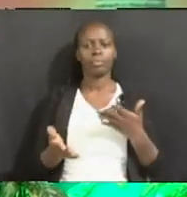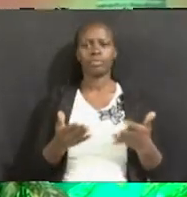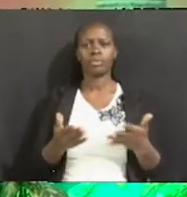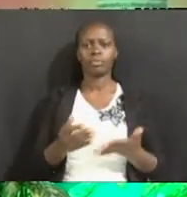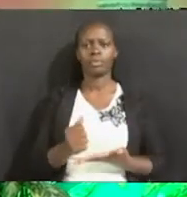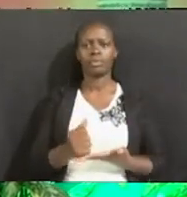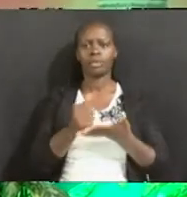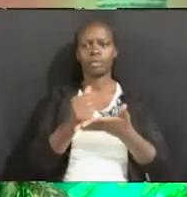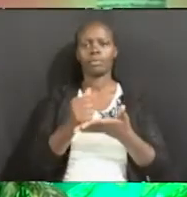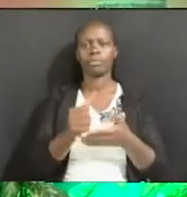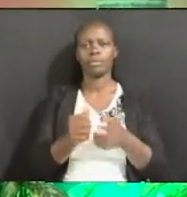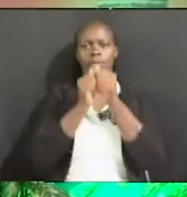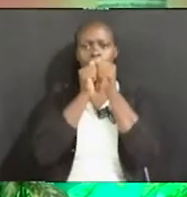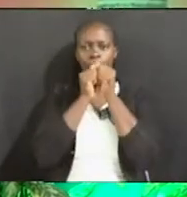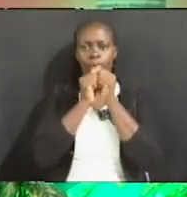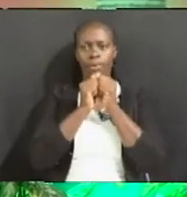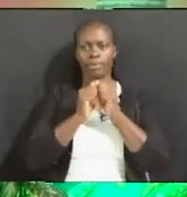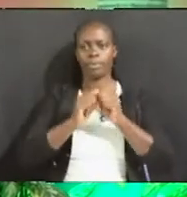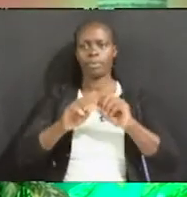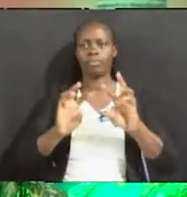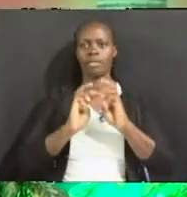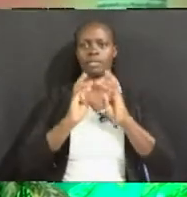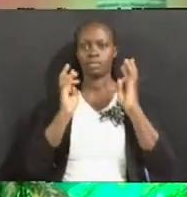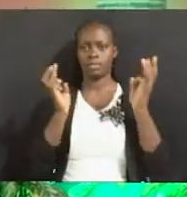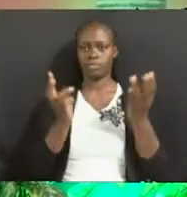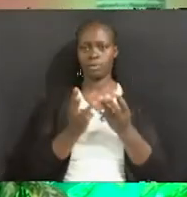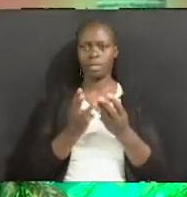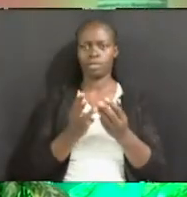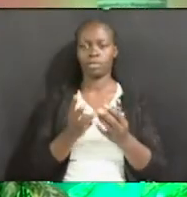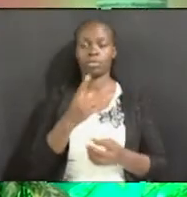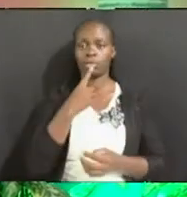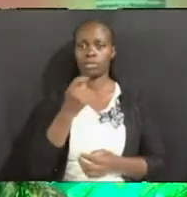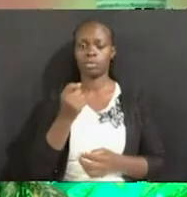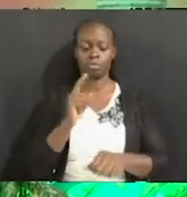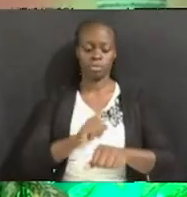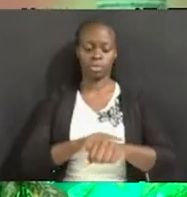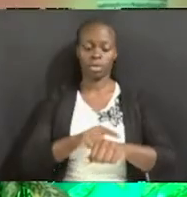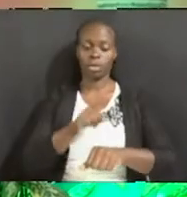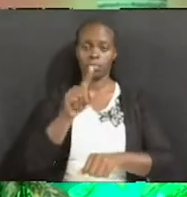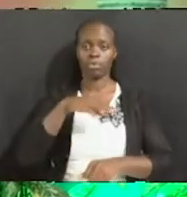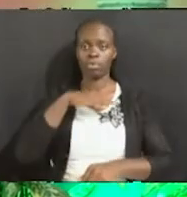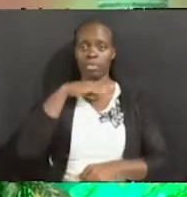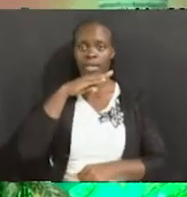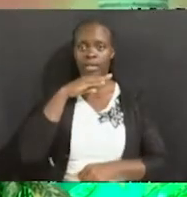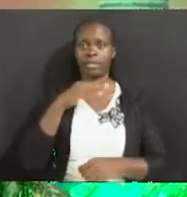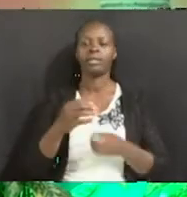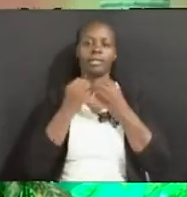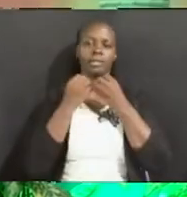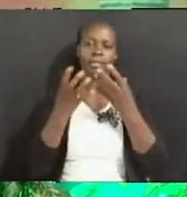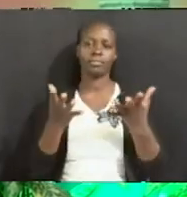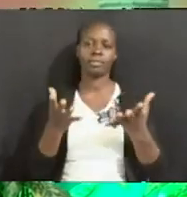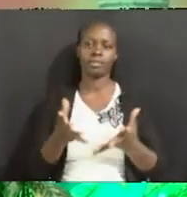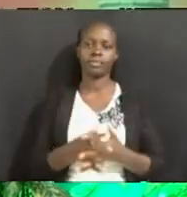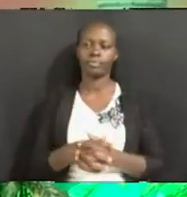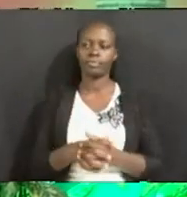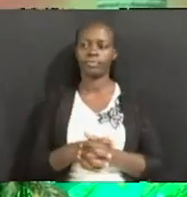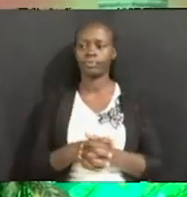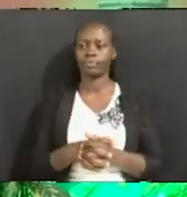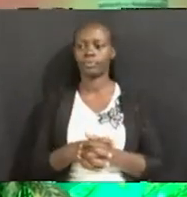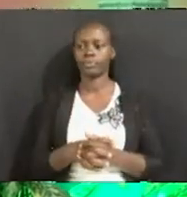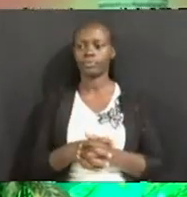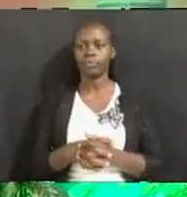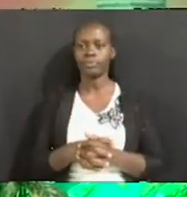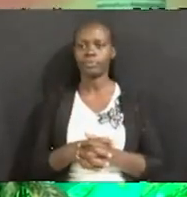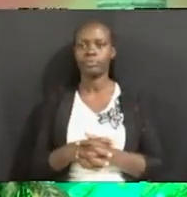the world to the extent that when you die, you will die what? Empty. The